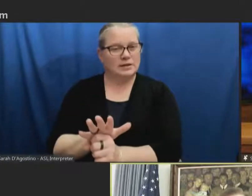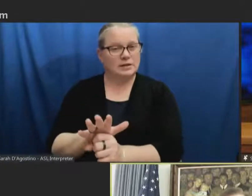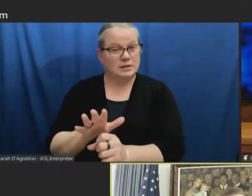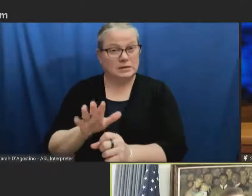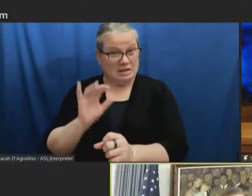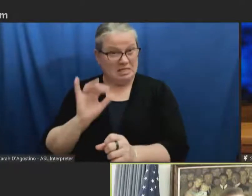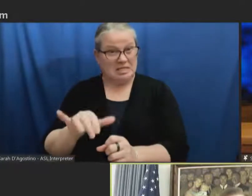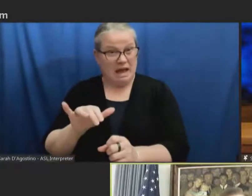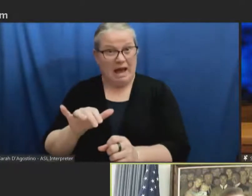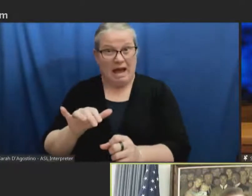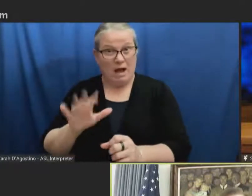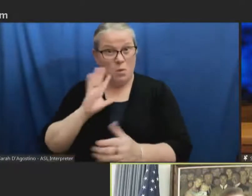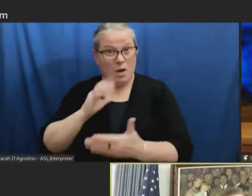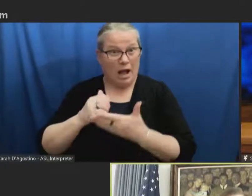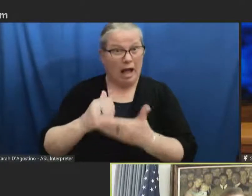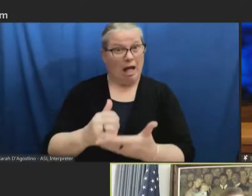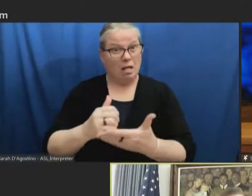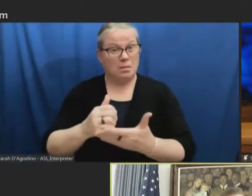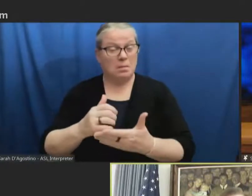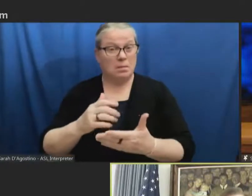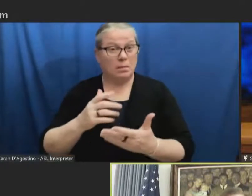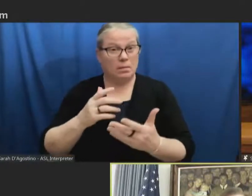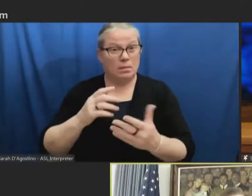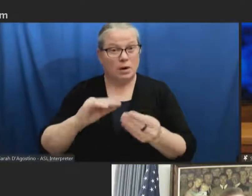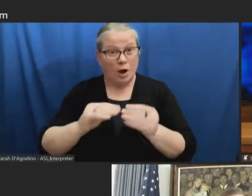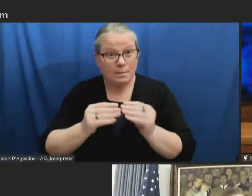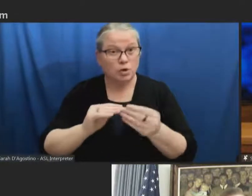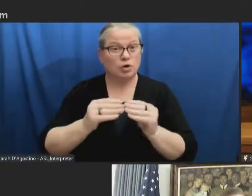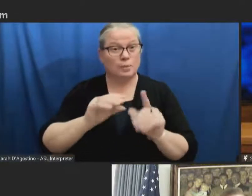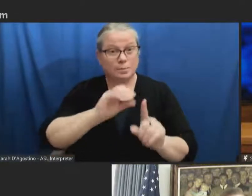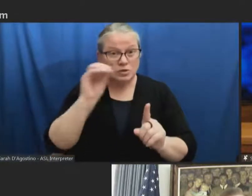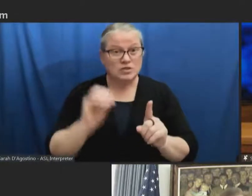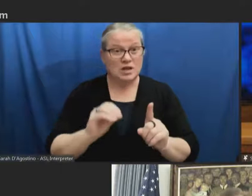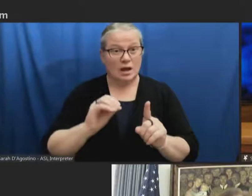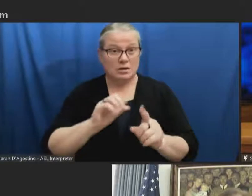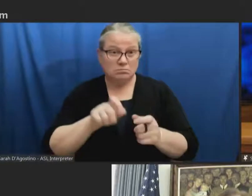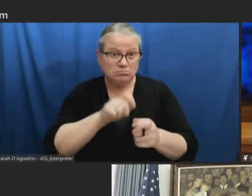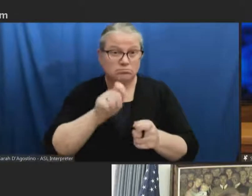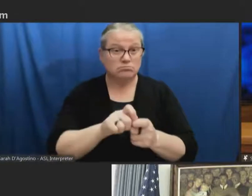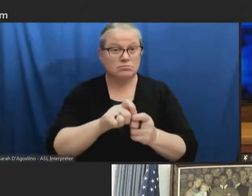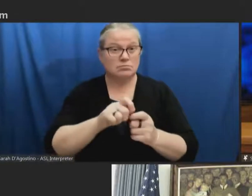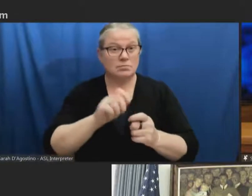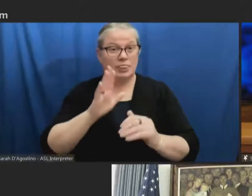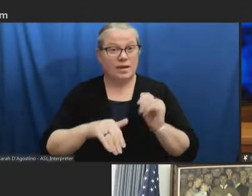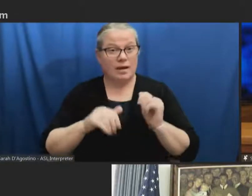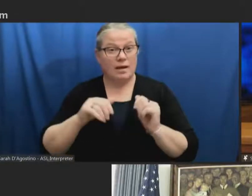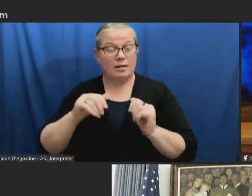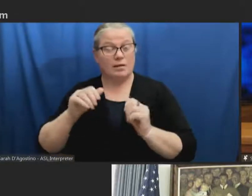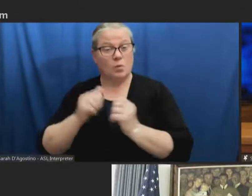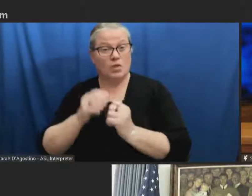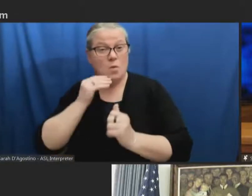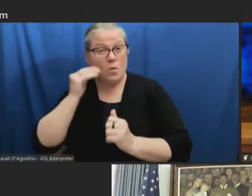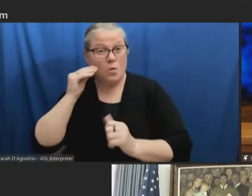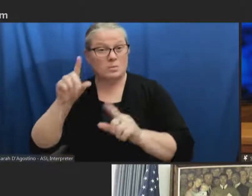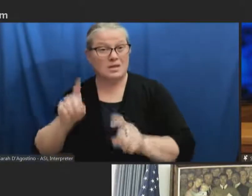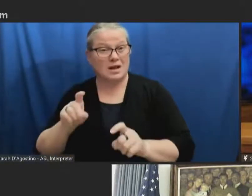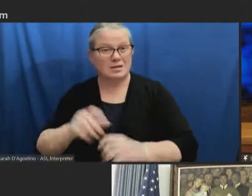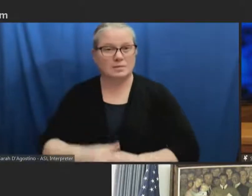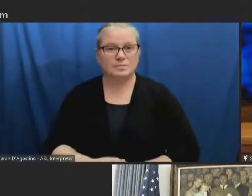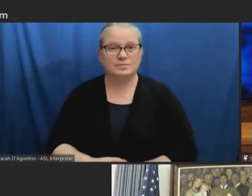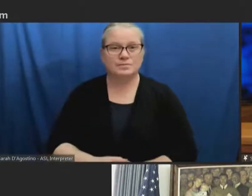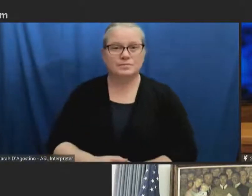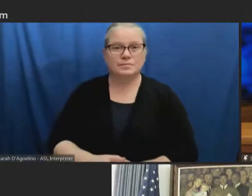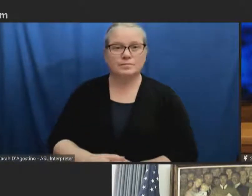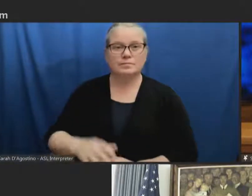Manisha or Scott, do you want to talk to that? I can just mention a couple things, which is that the state did